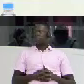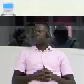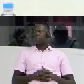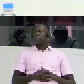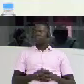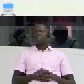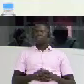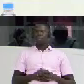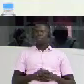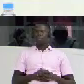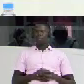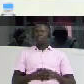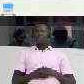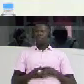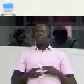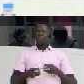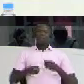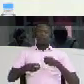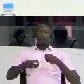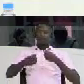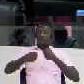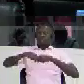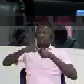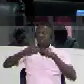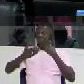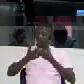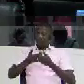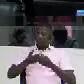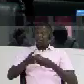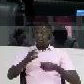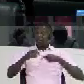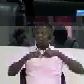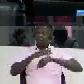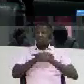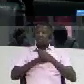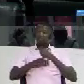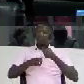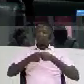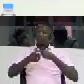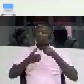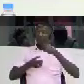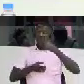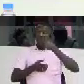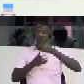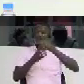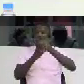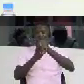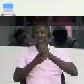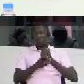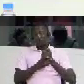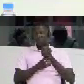I passed out in 1979. When I passed out in 1979,